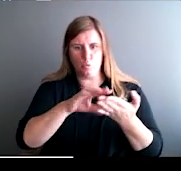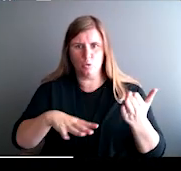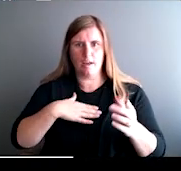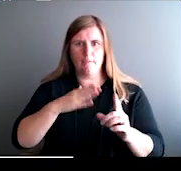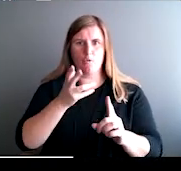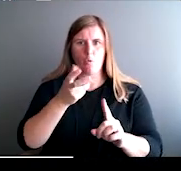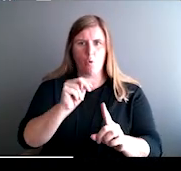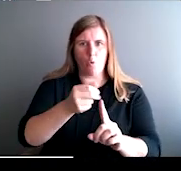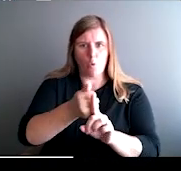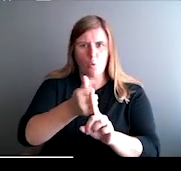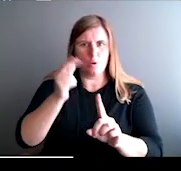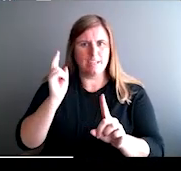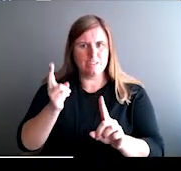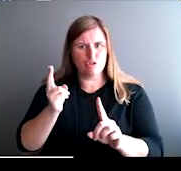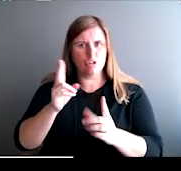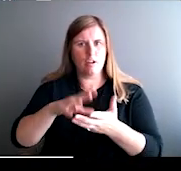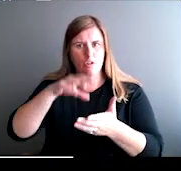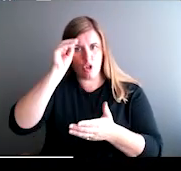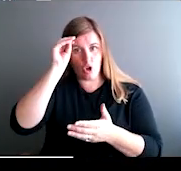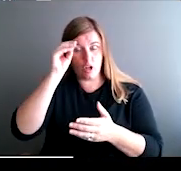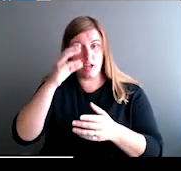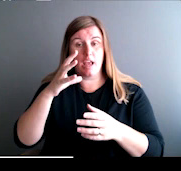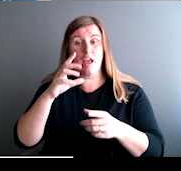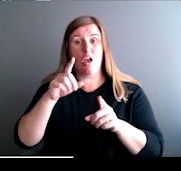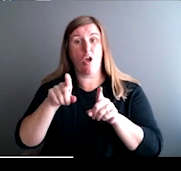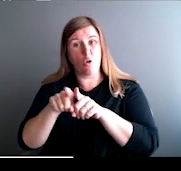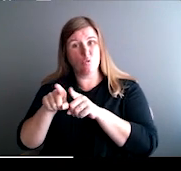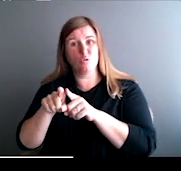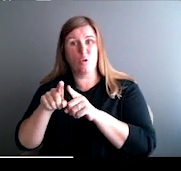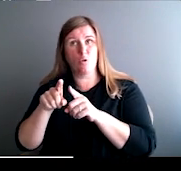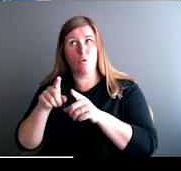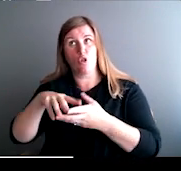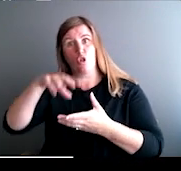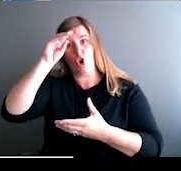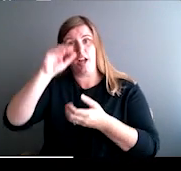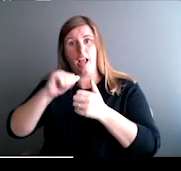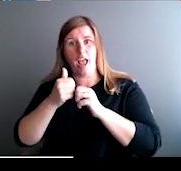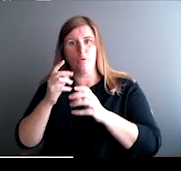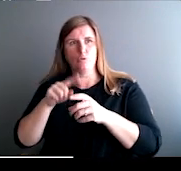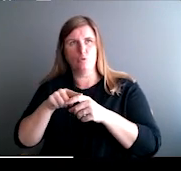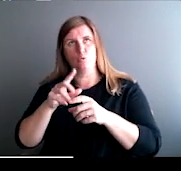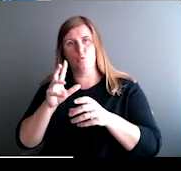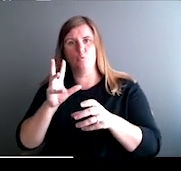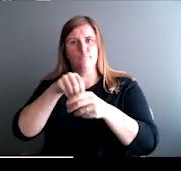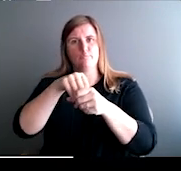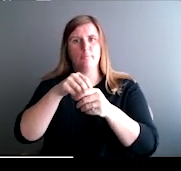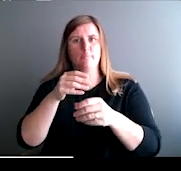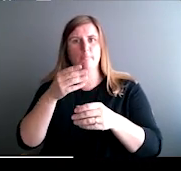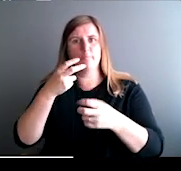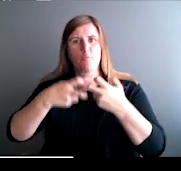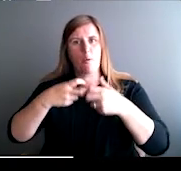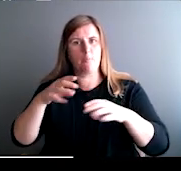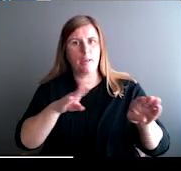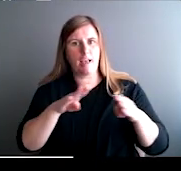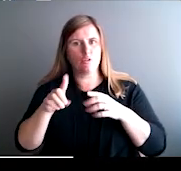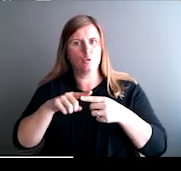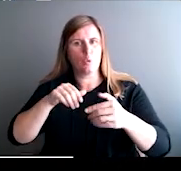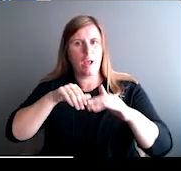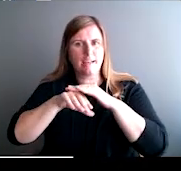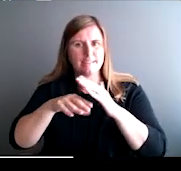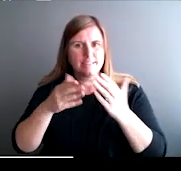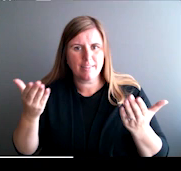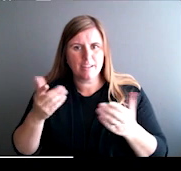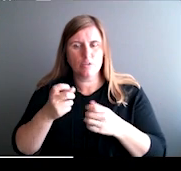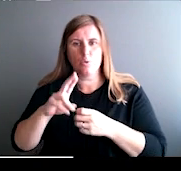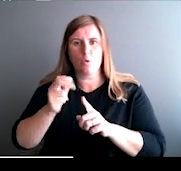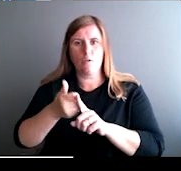of learning, and that includes learning to engage in problem behavior, perhaps to access things or to avoid demands and